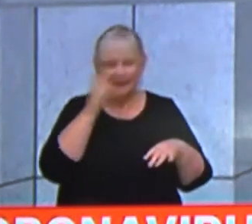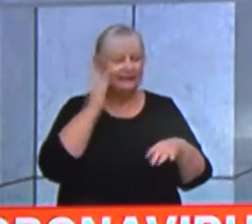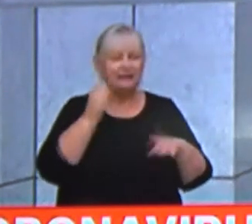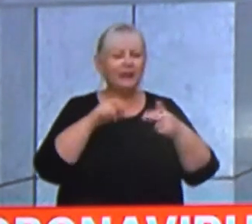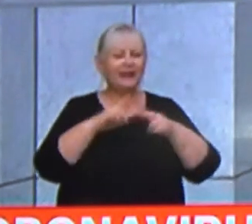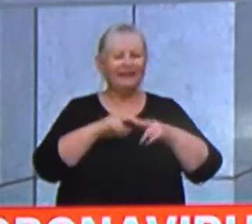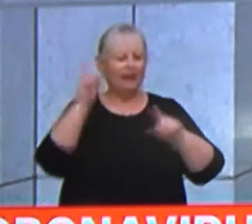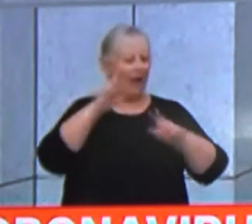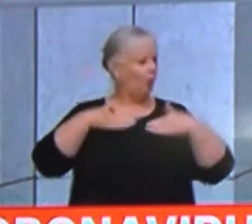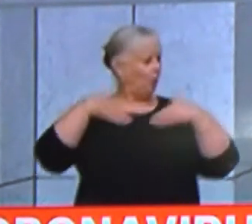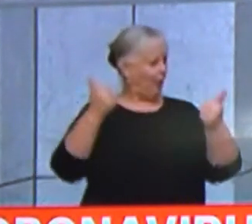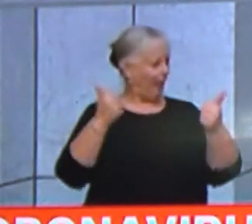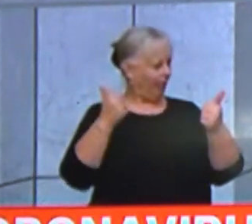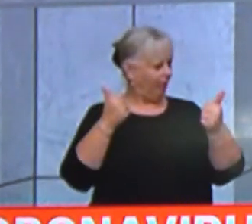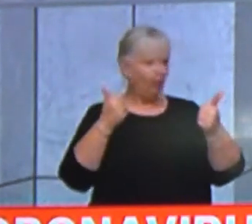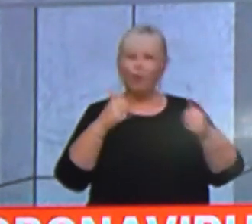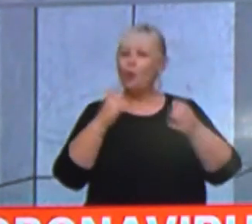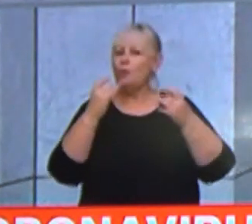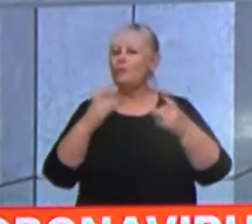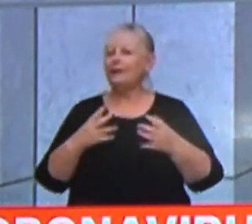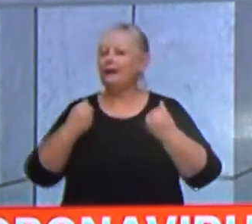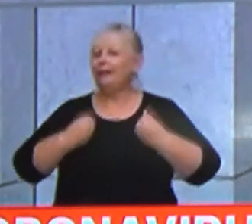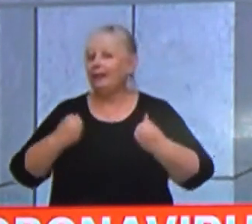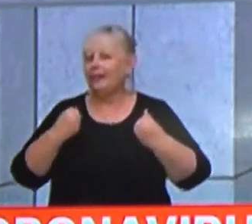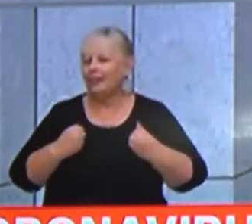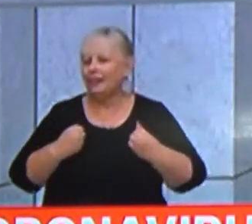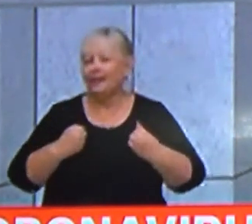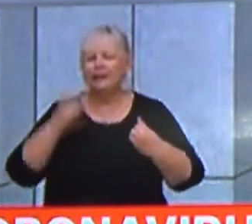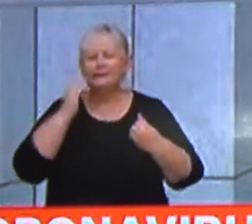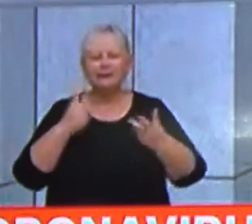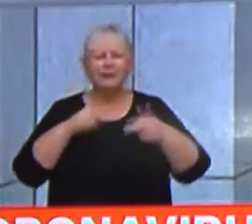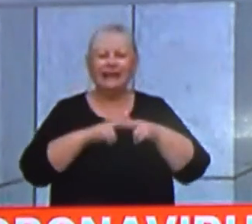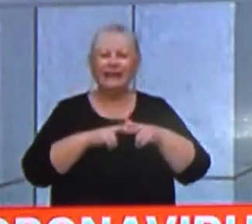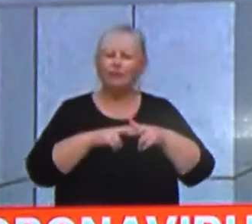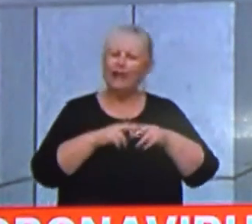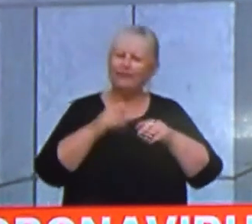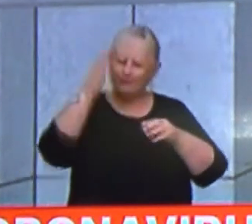going forward. Those that have trouble accessing services,